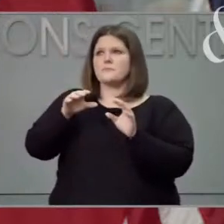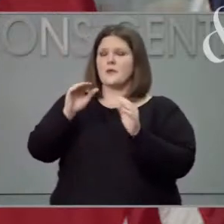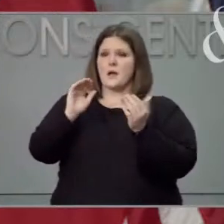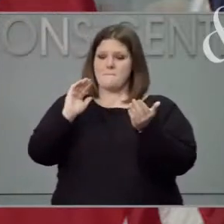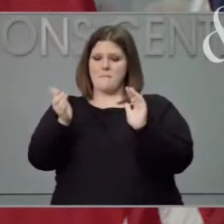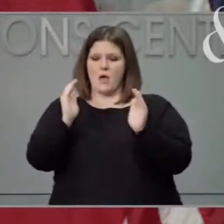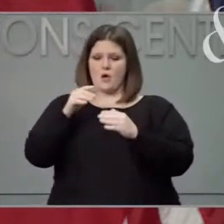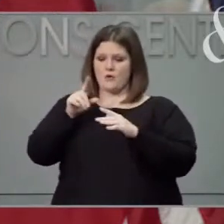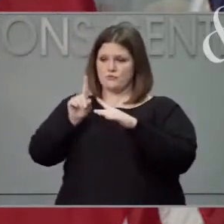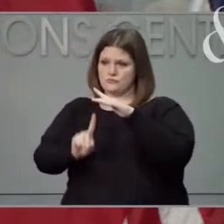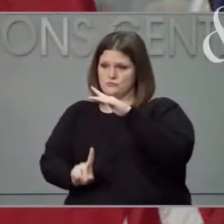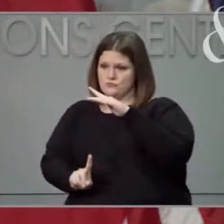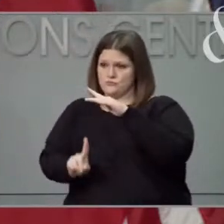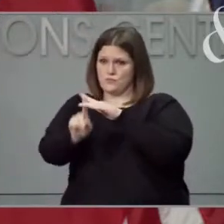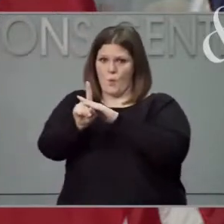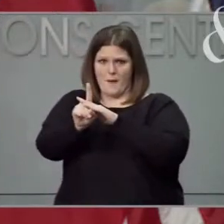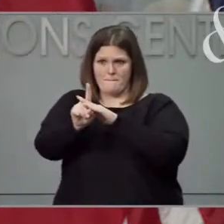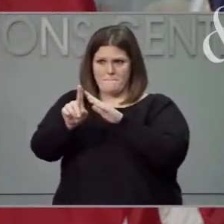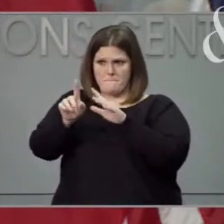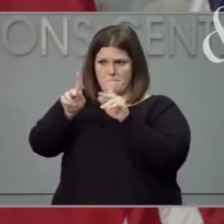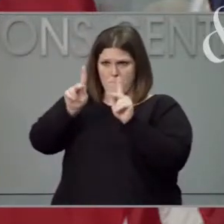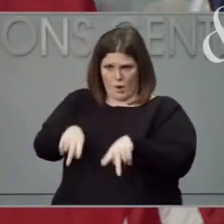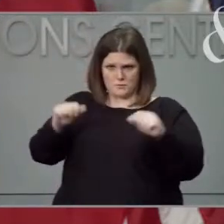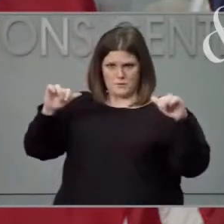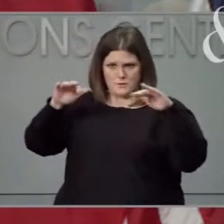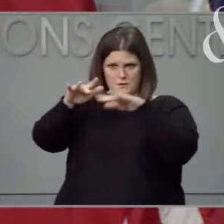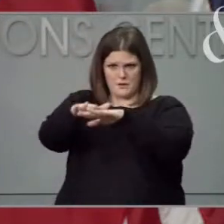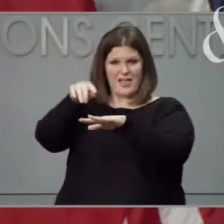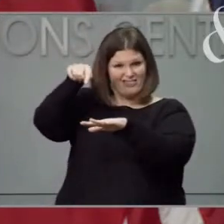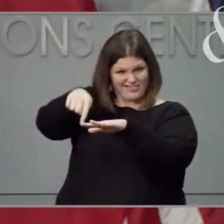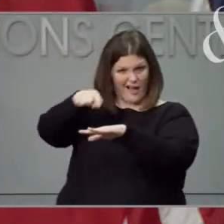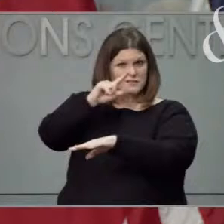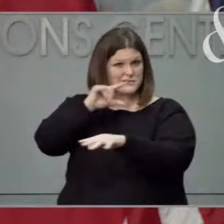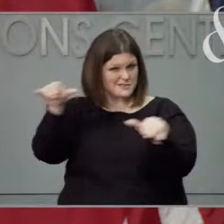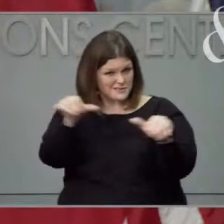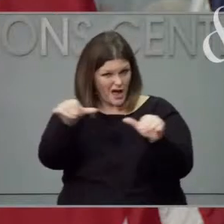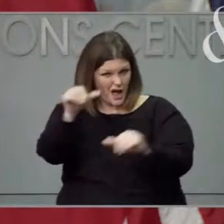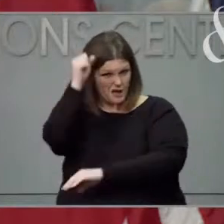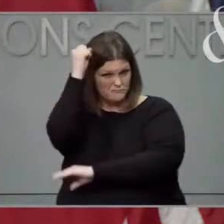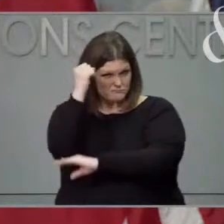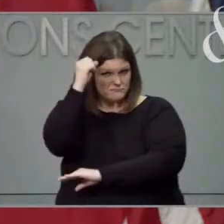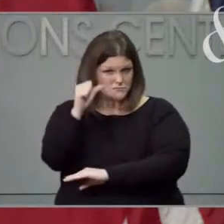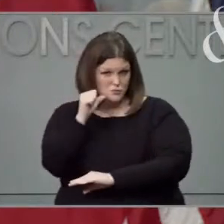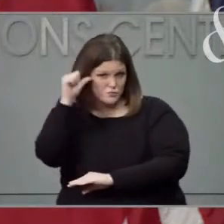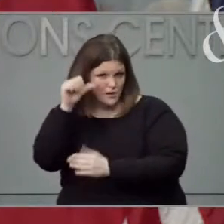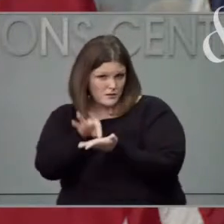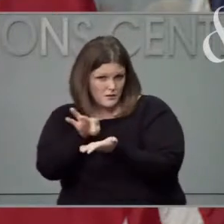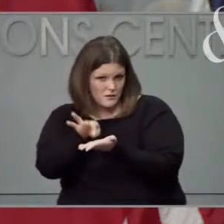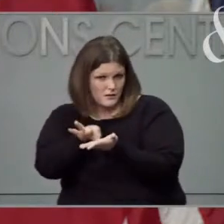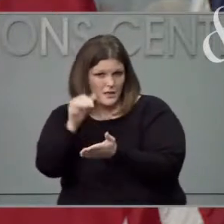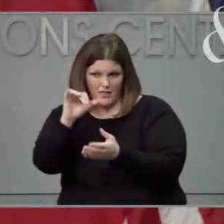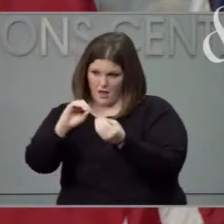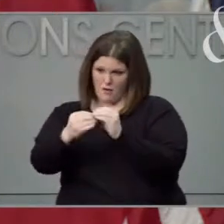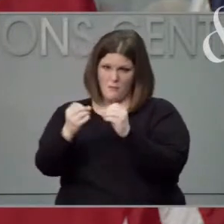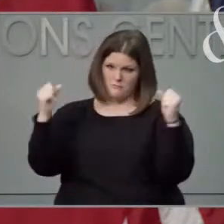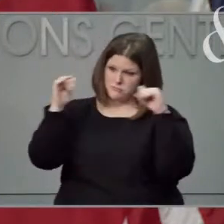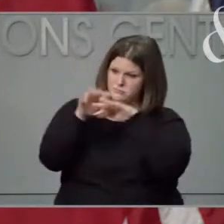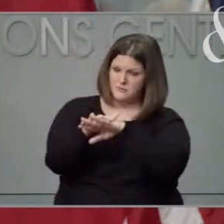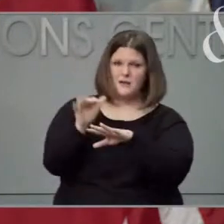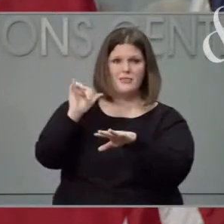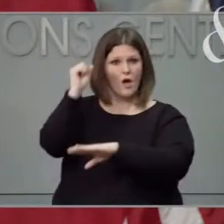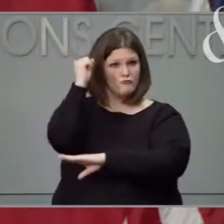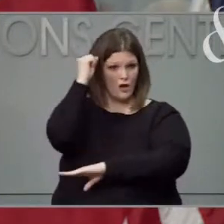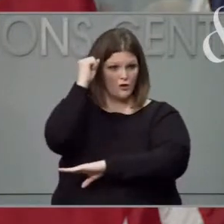in-person early voting also record-setting, and absentee ballots mailed? Was that also record-setting?